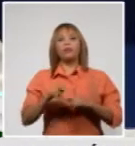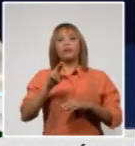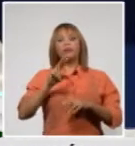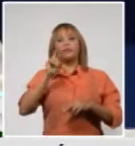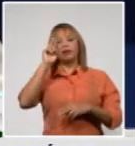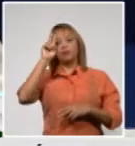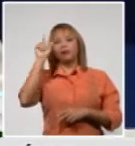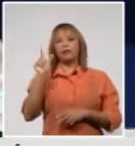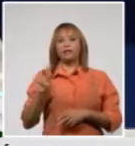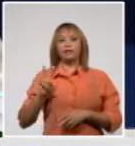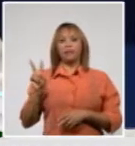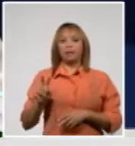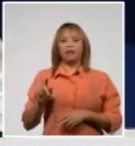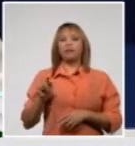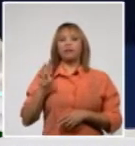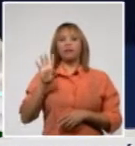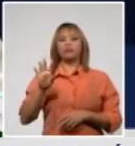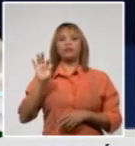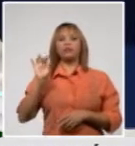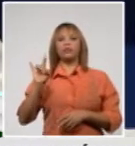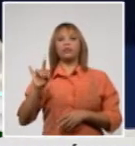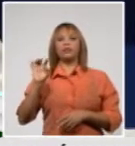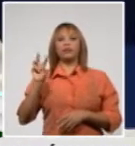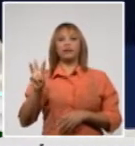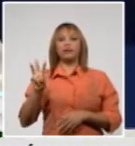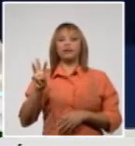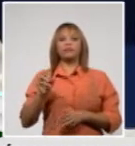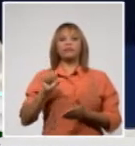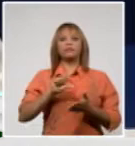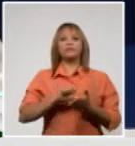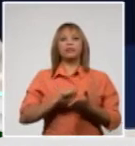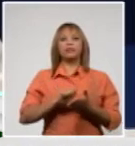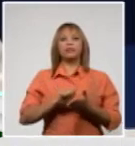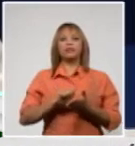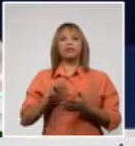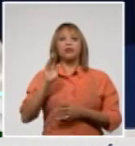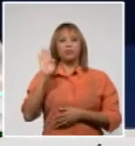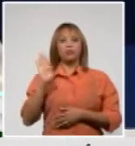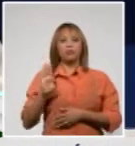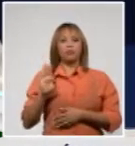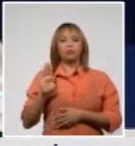423 in the Hermanos Almagheiras Hospital Laboratory,